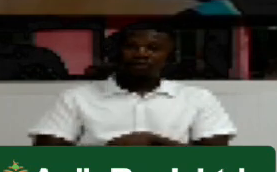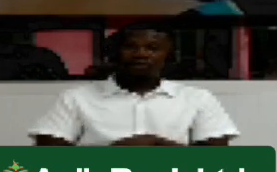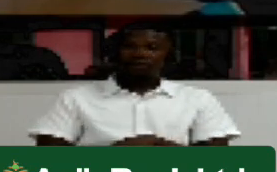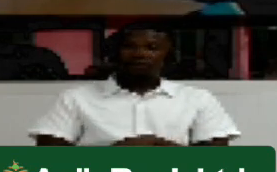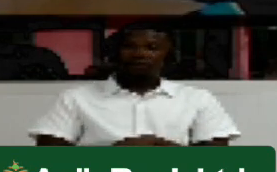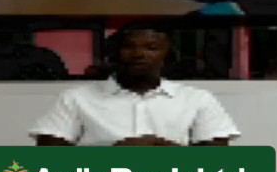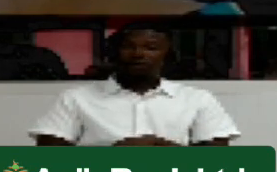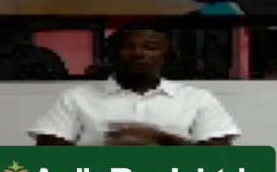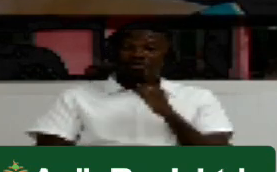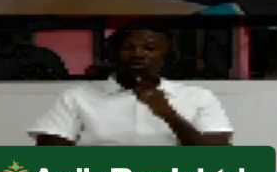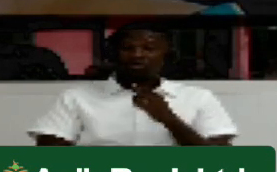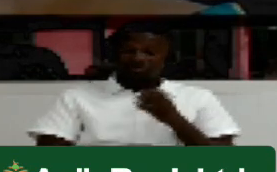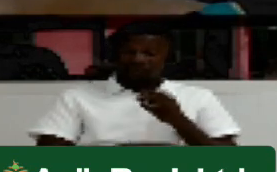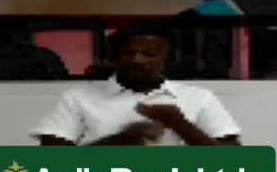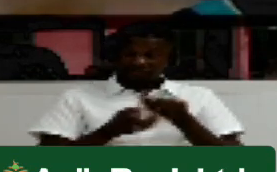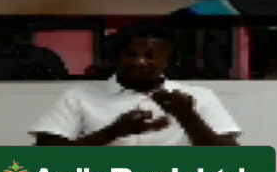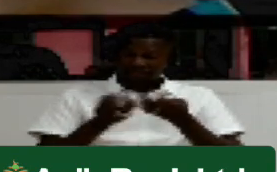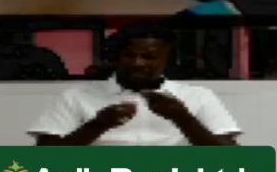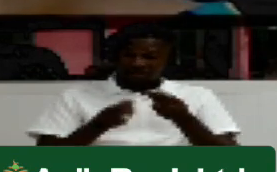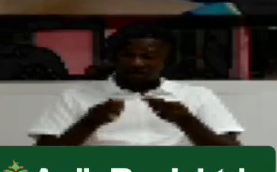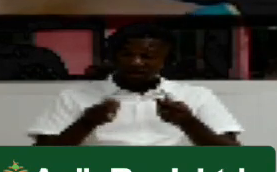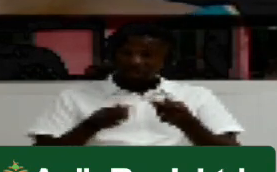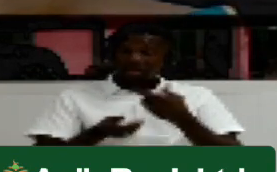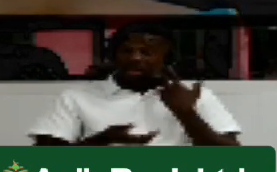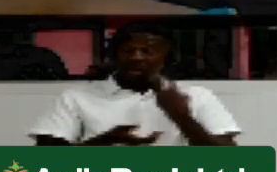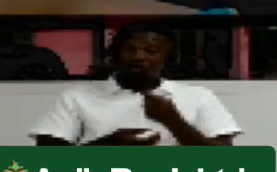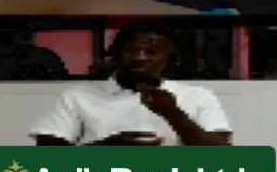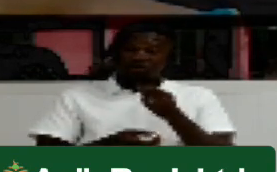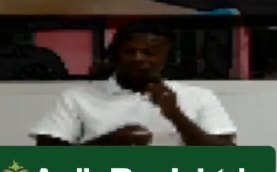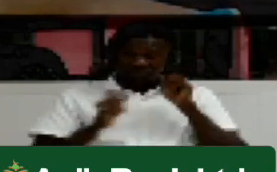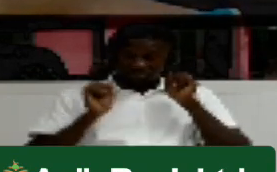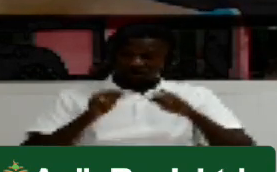But financially, how are you able to get by?